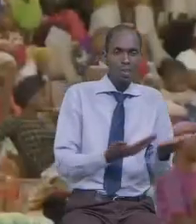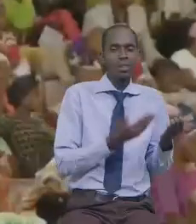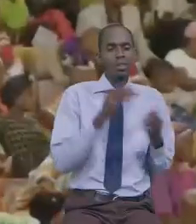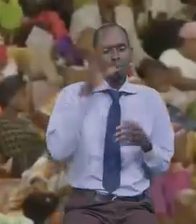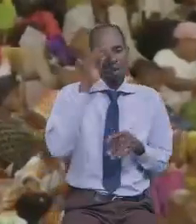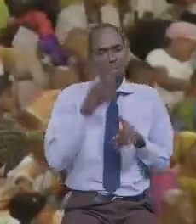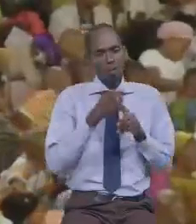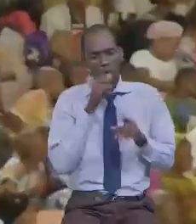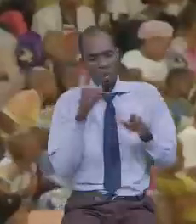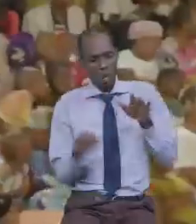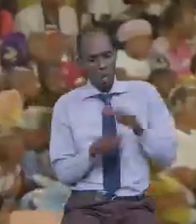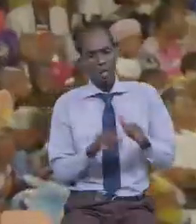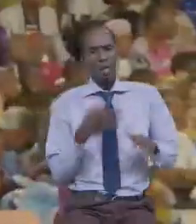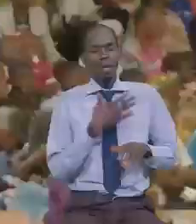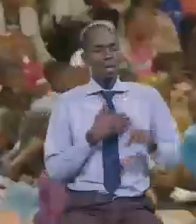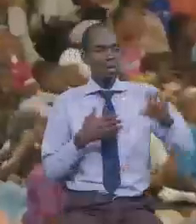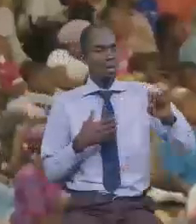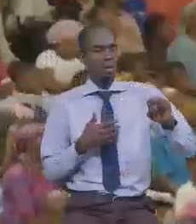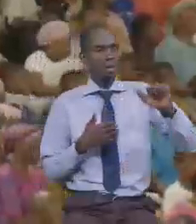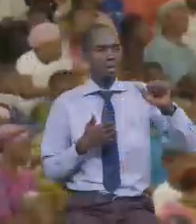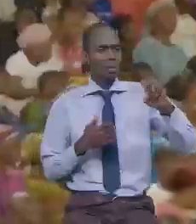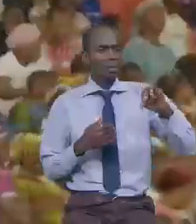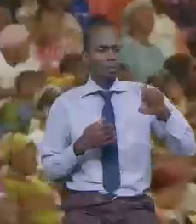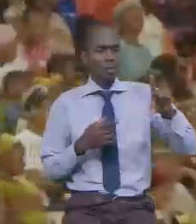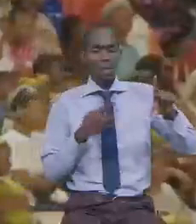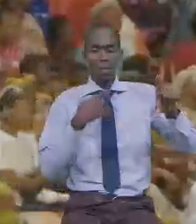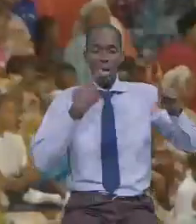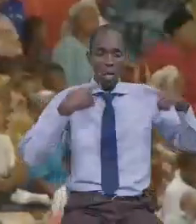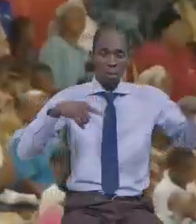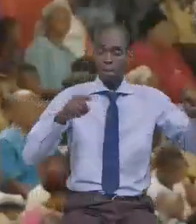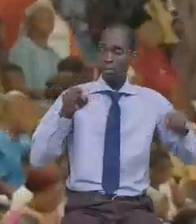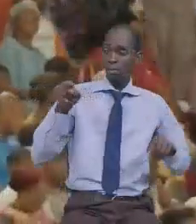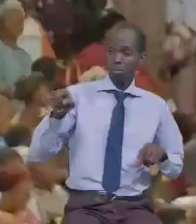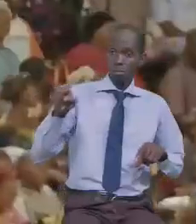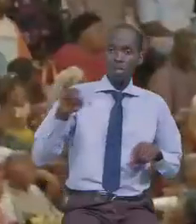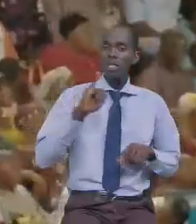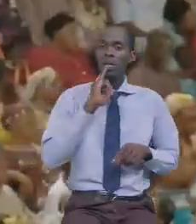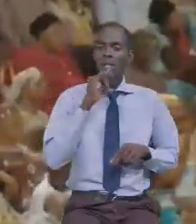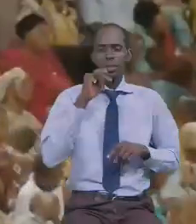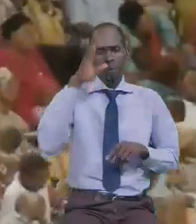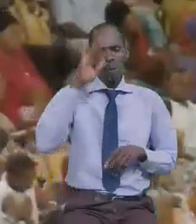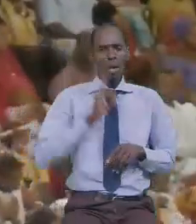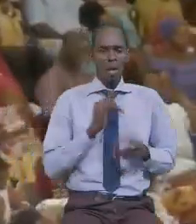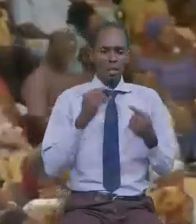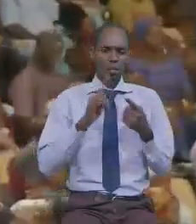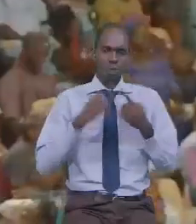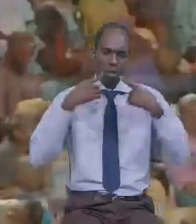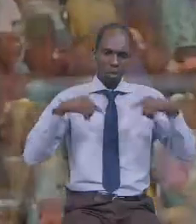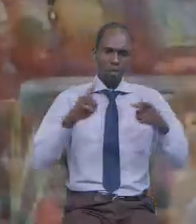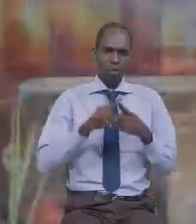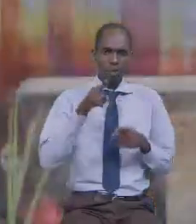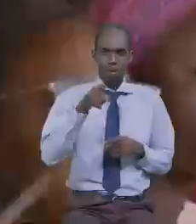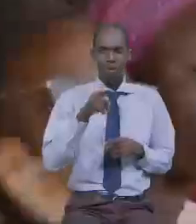And Samuel said, this is the man. And I come to declare to you, that's the lady